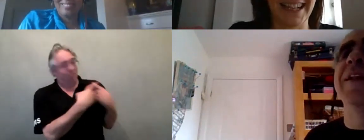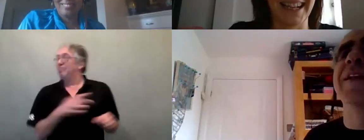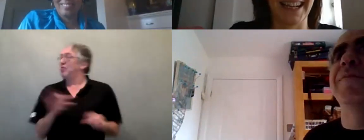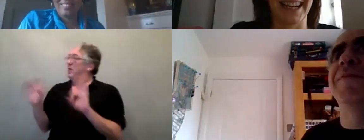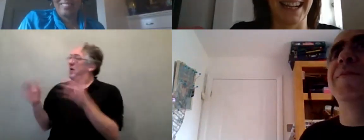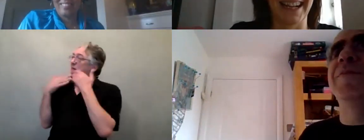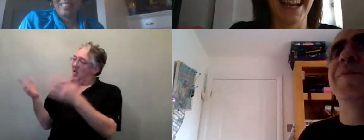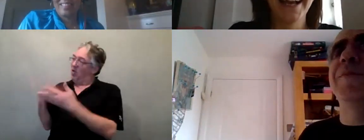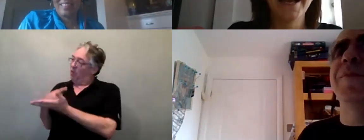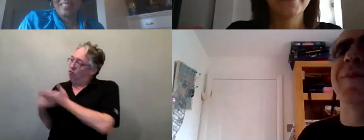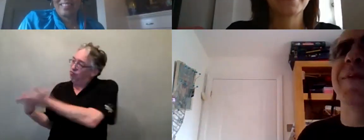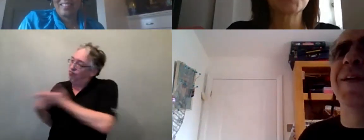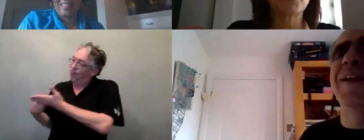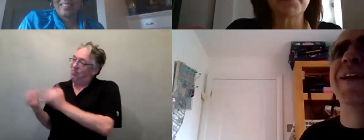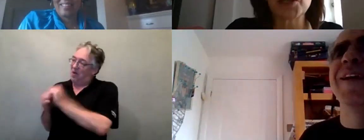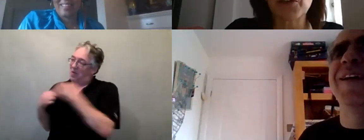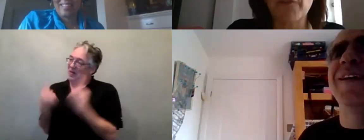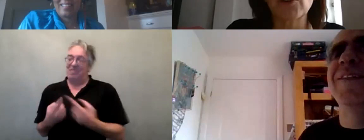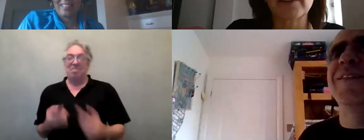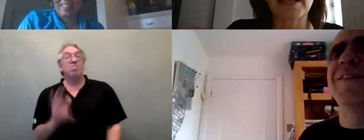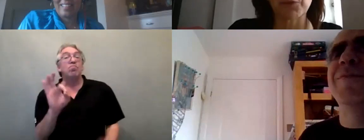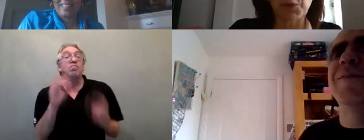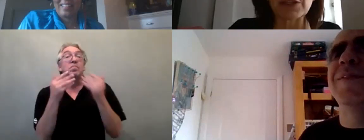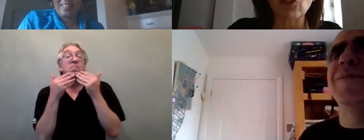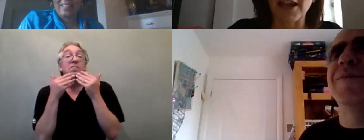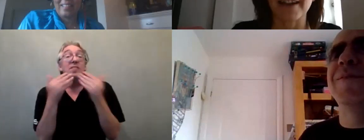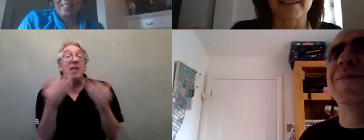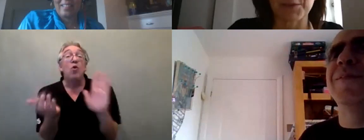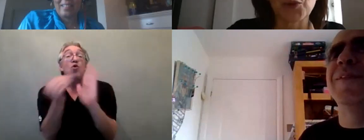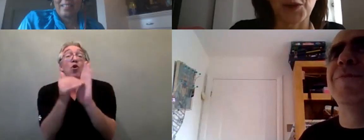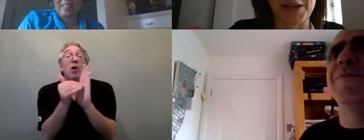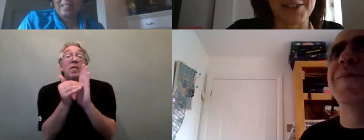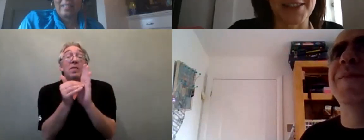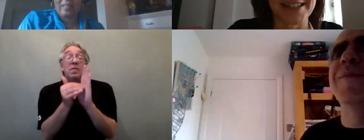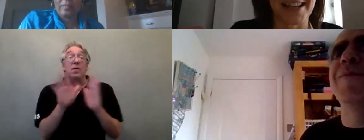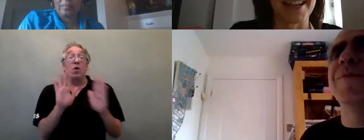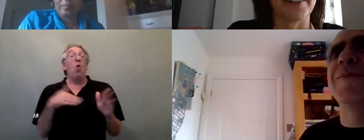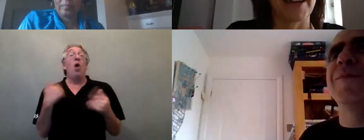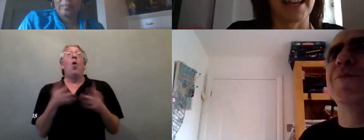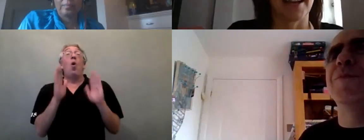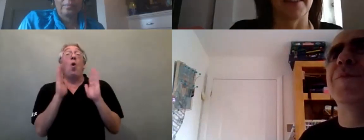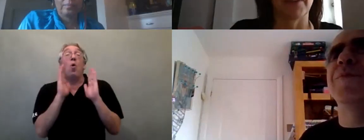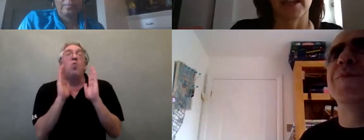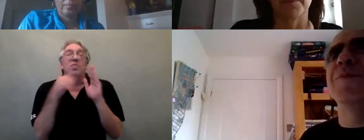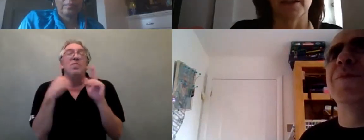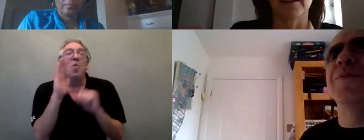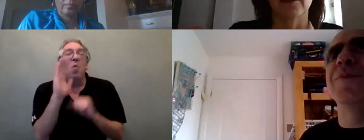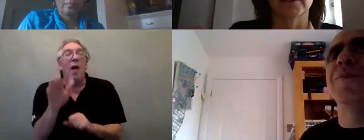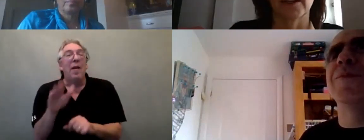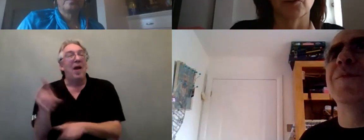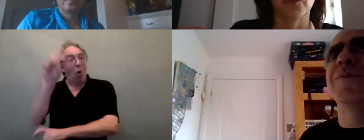great. Thank you very much, everyone, for attending. We will try and respond to the questions via